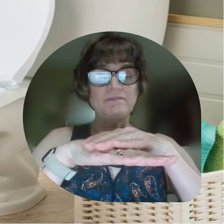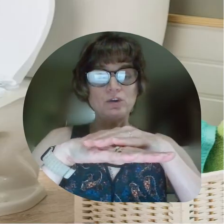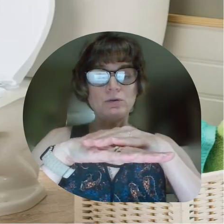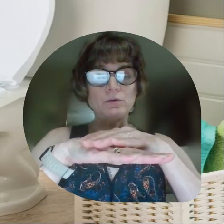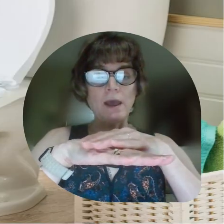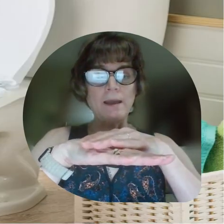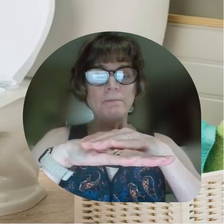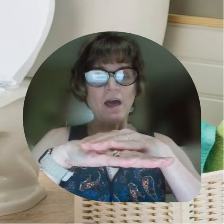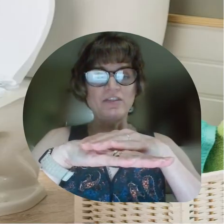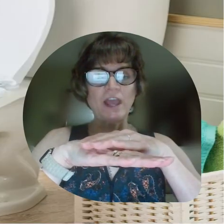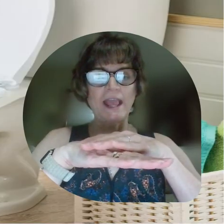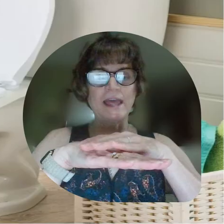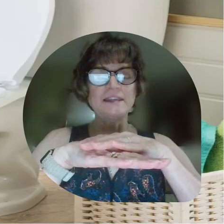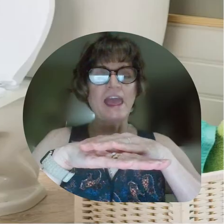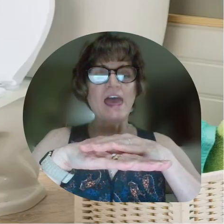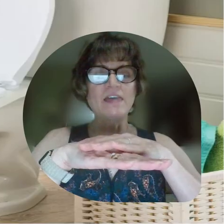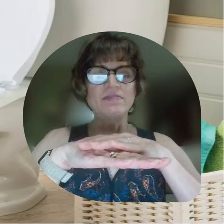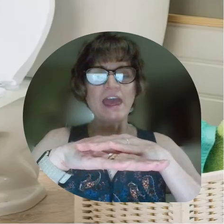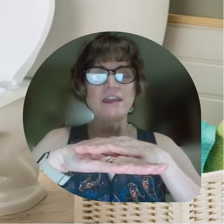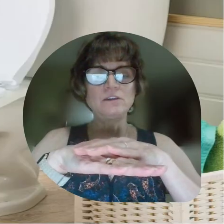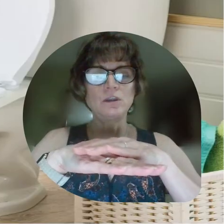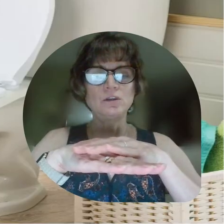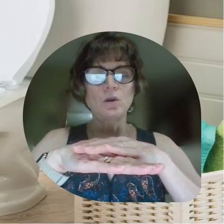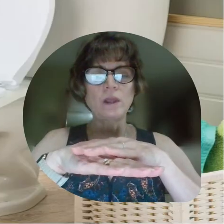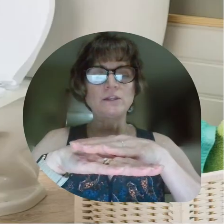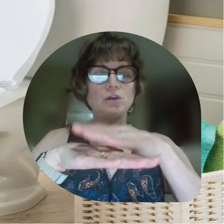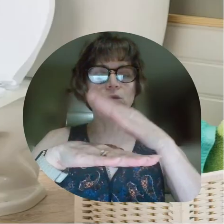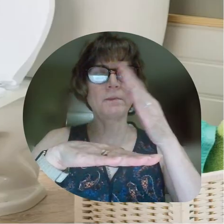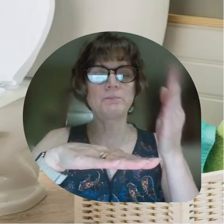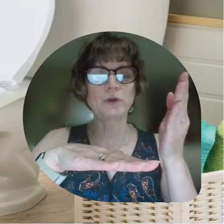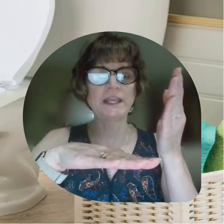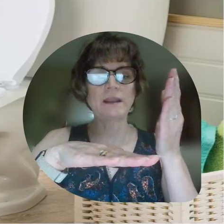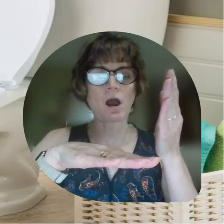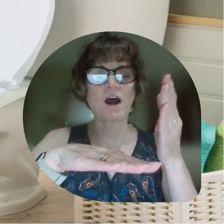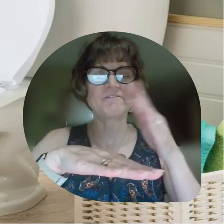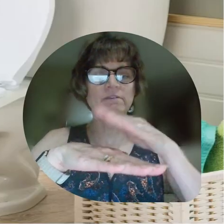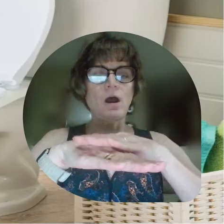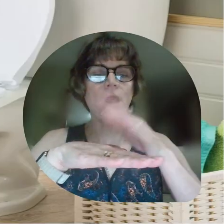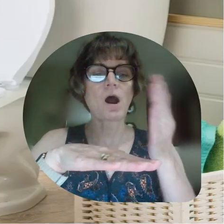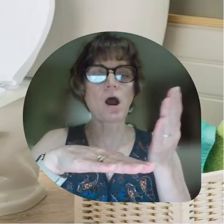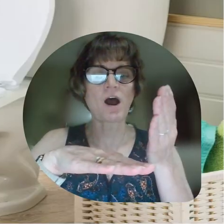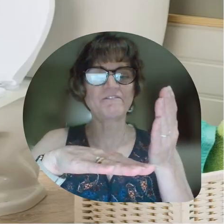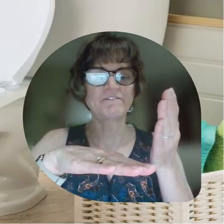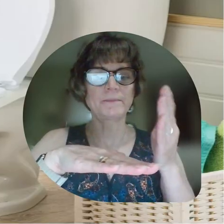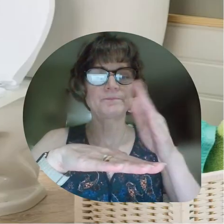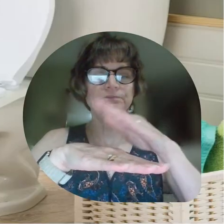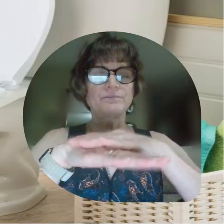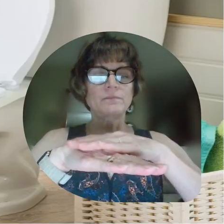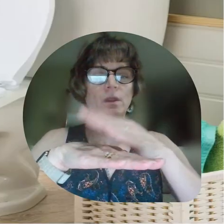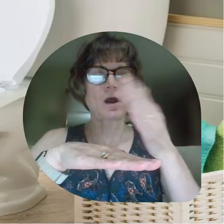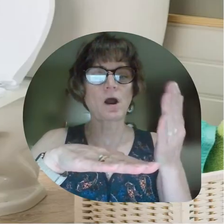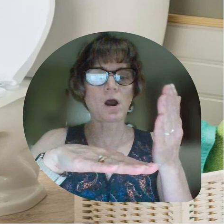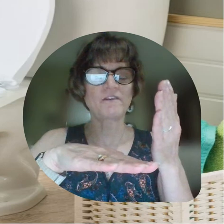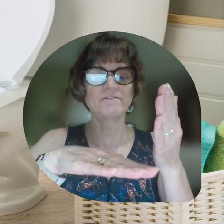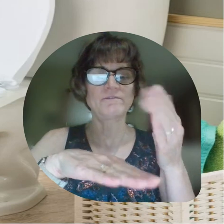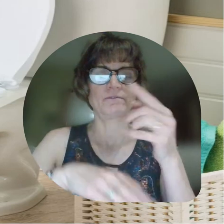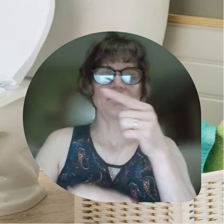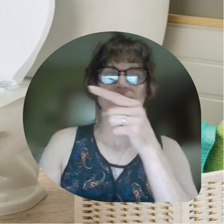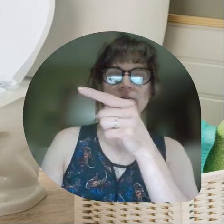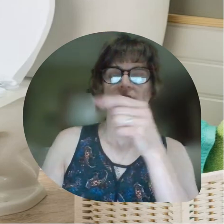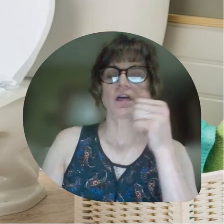top of your other hand, and then you're going to bring it off. Off.